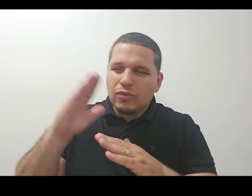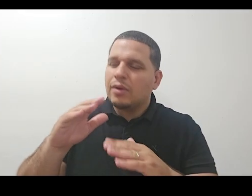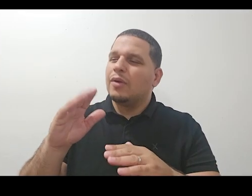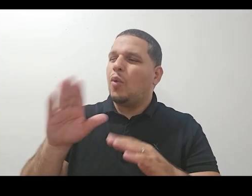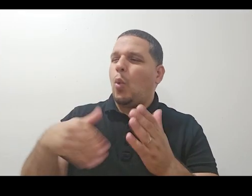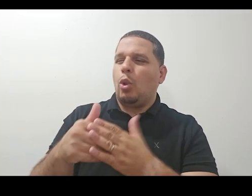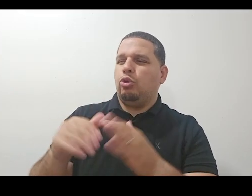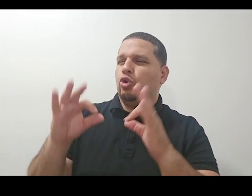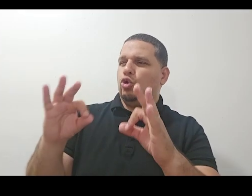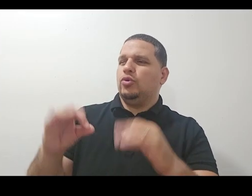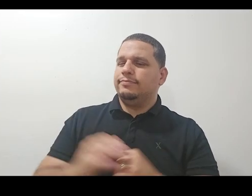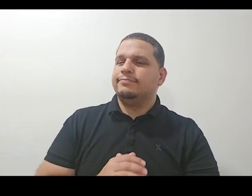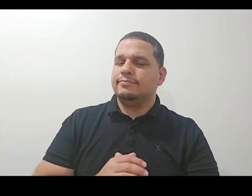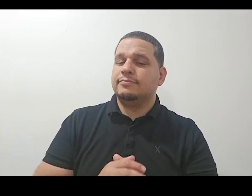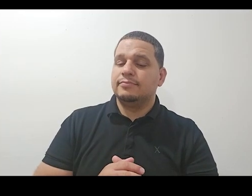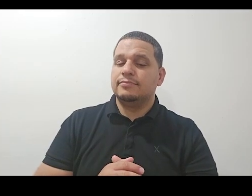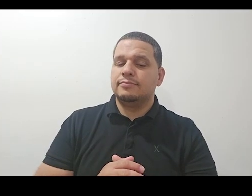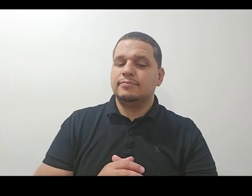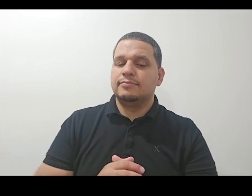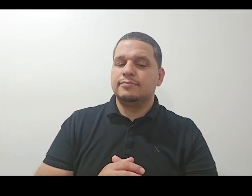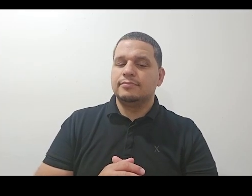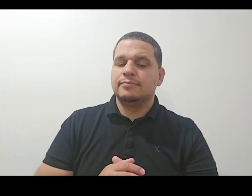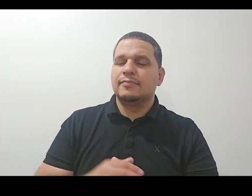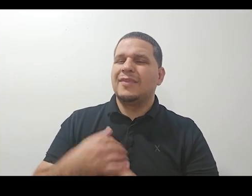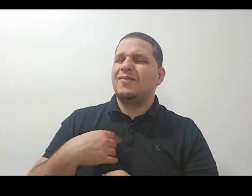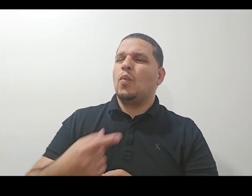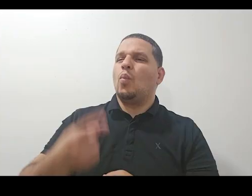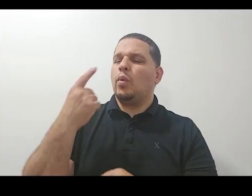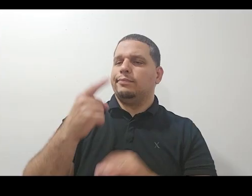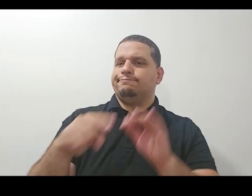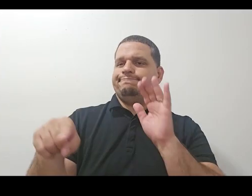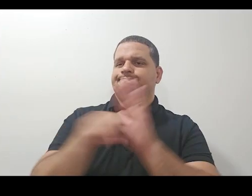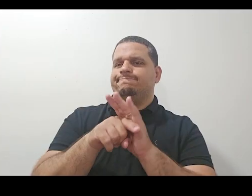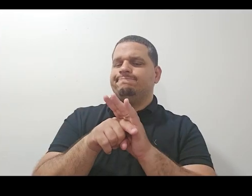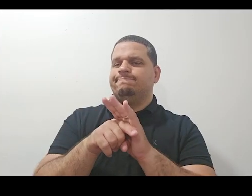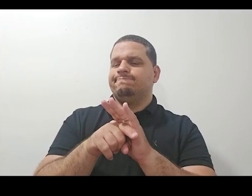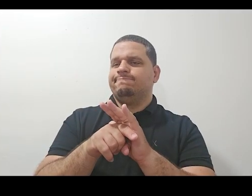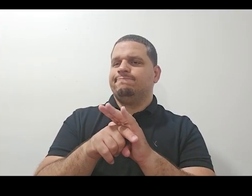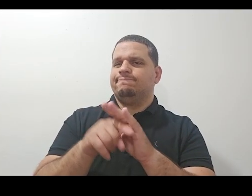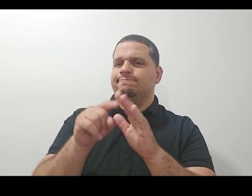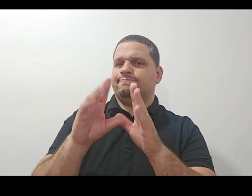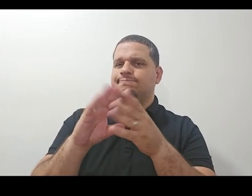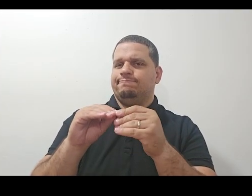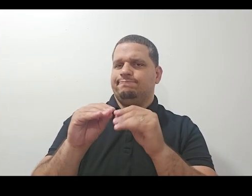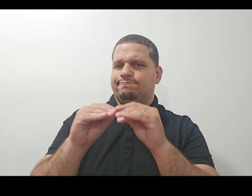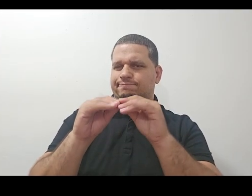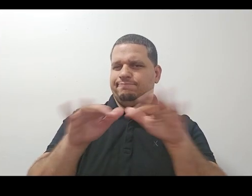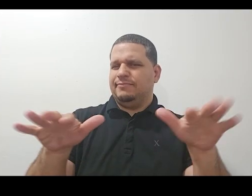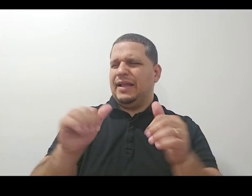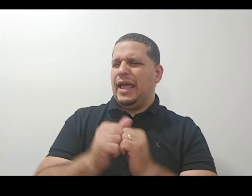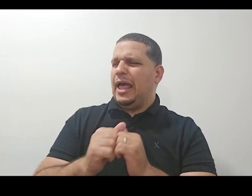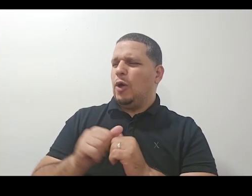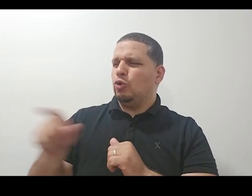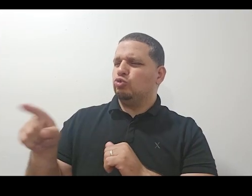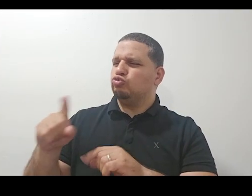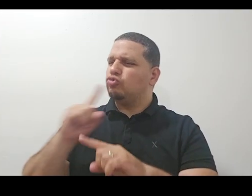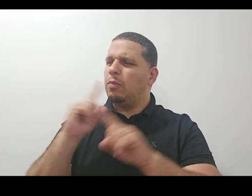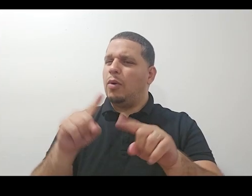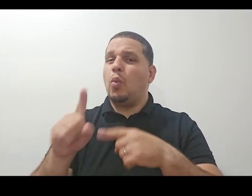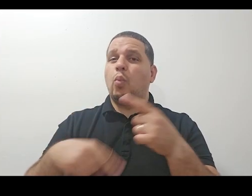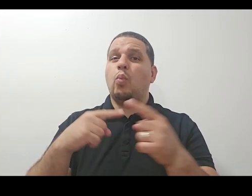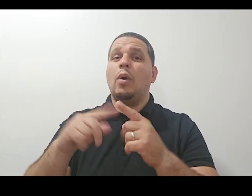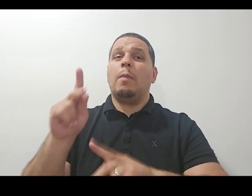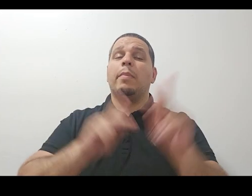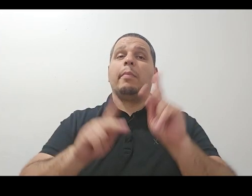worry about it. It's all good. And Ione, there's a stigma. How do you respond